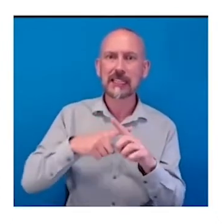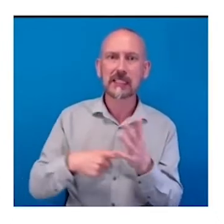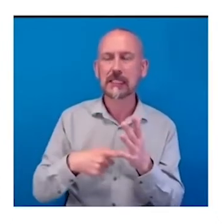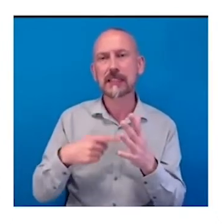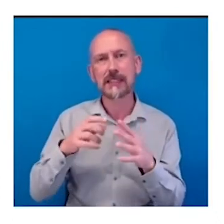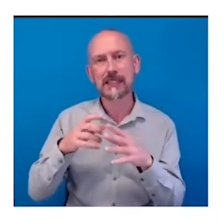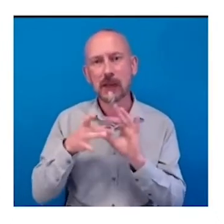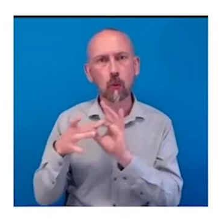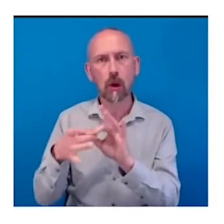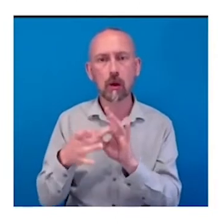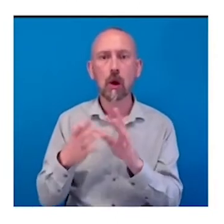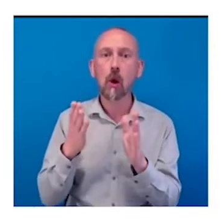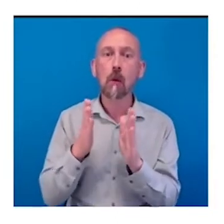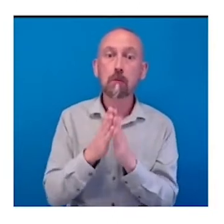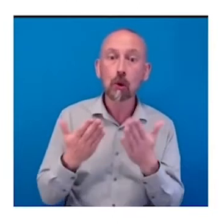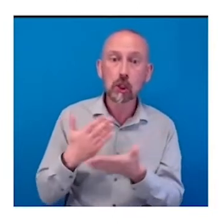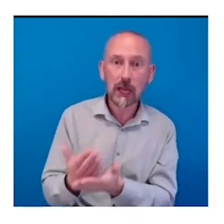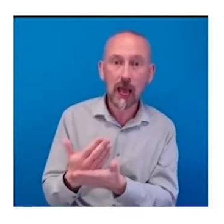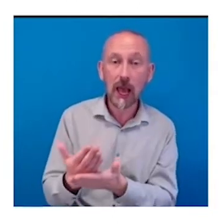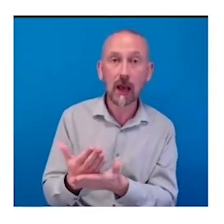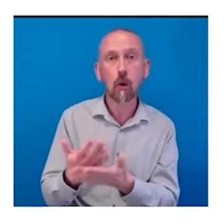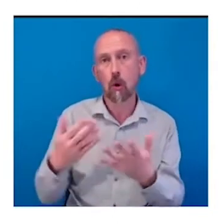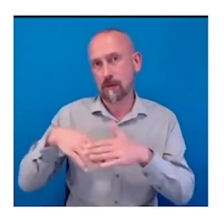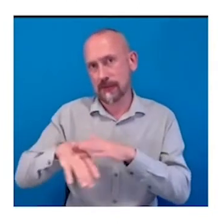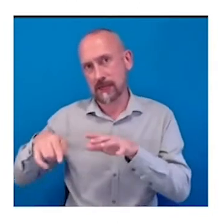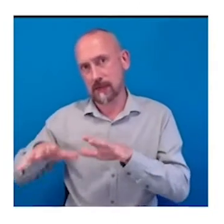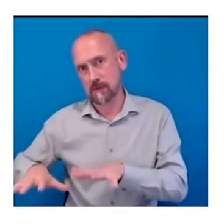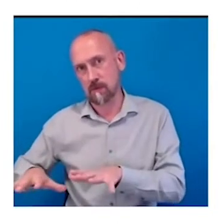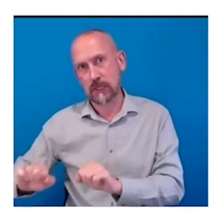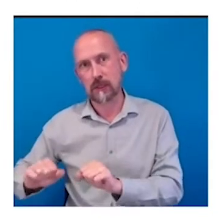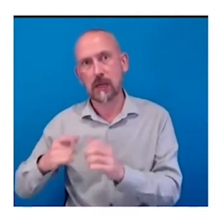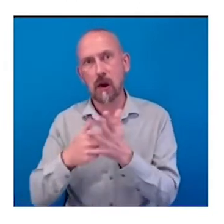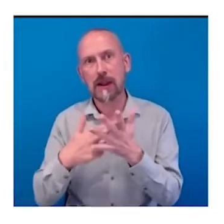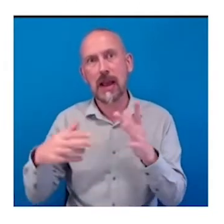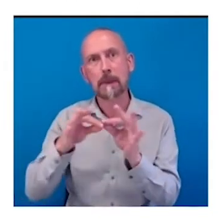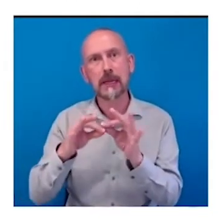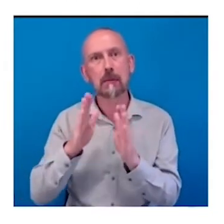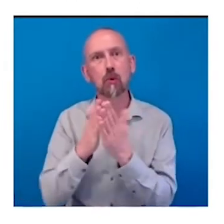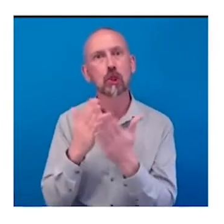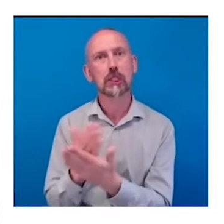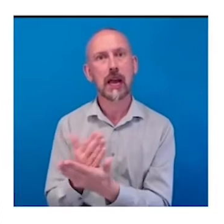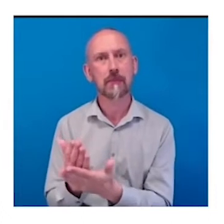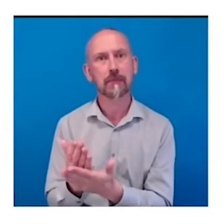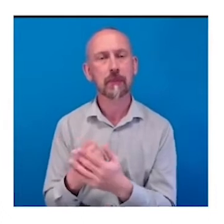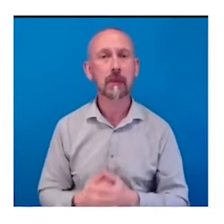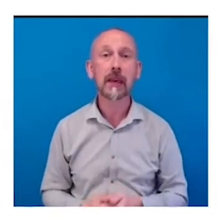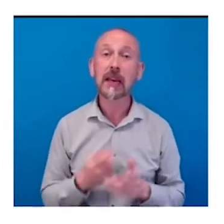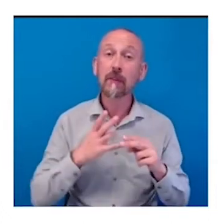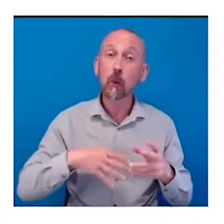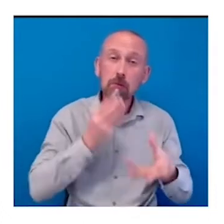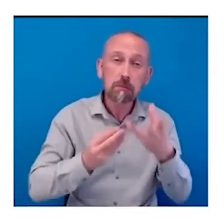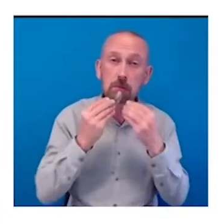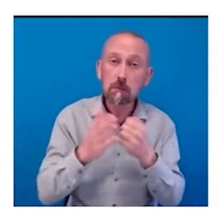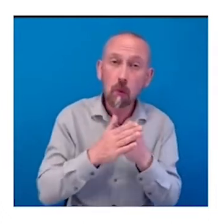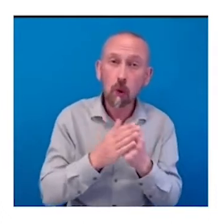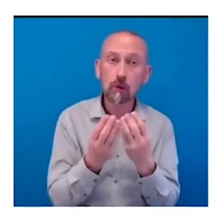UK, RNIB Bookshare. So what about some resources for learning about EPUB? Well, actually, I'm going to keep it